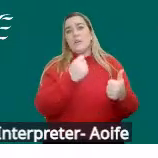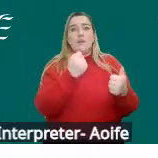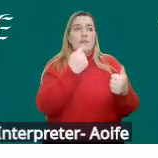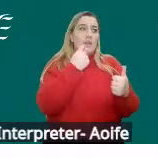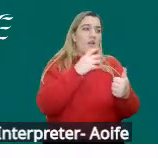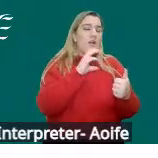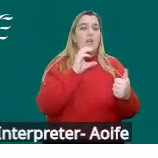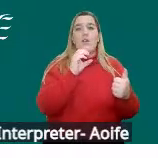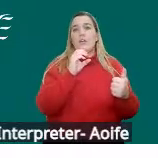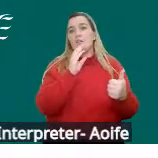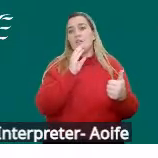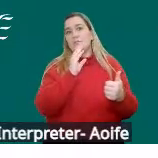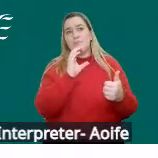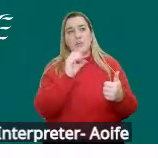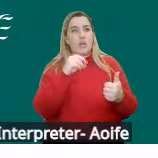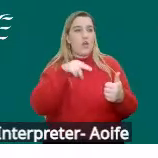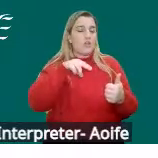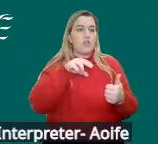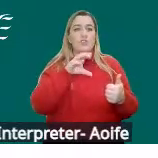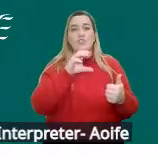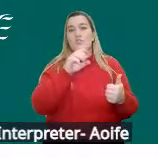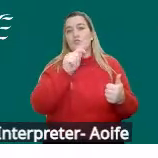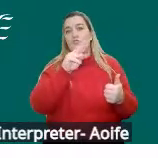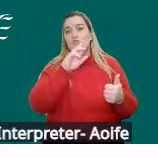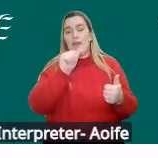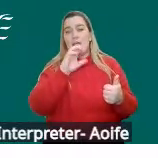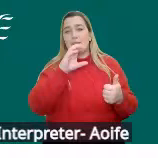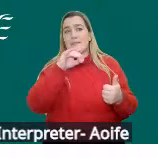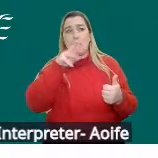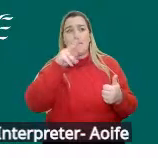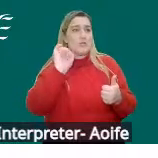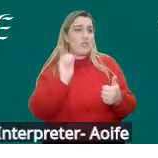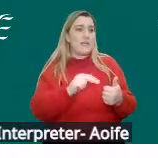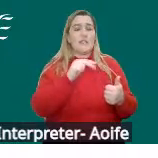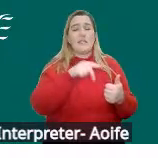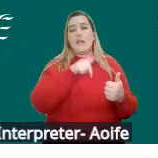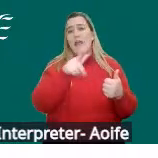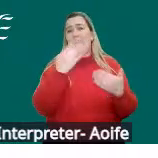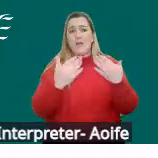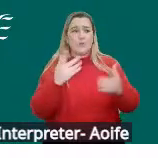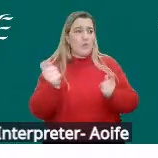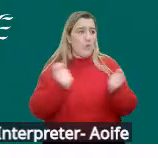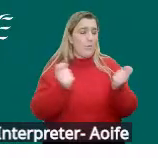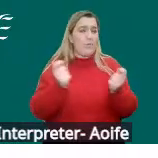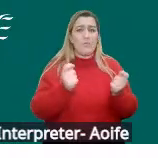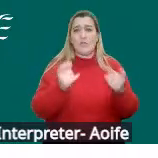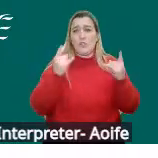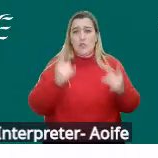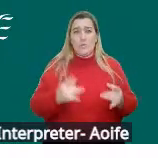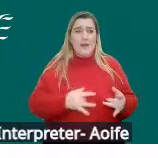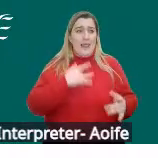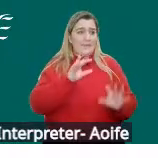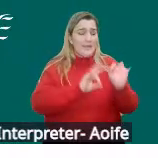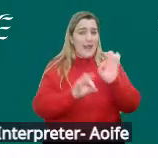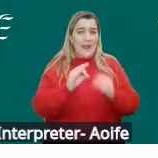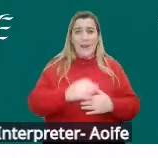the big burden of reproduction in the human life cycle. So they'll probably build up a very